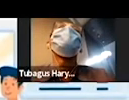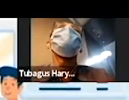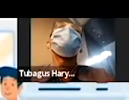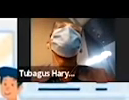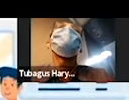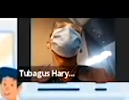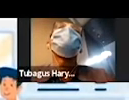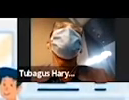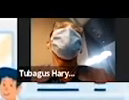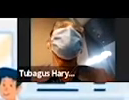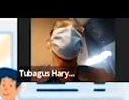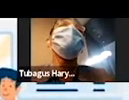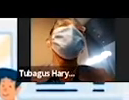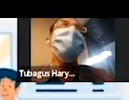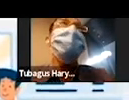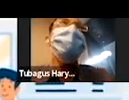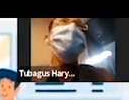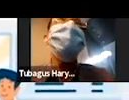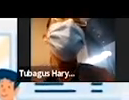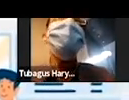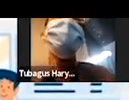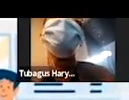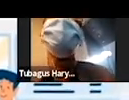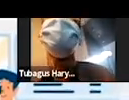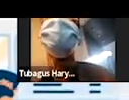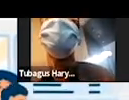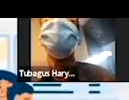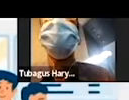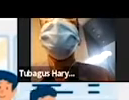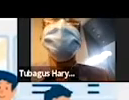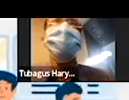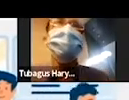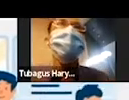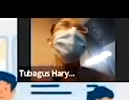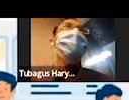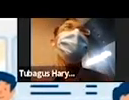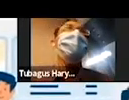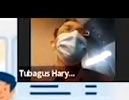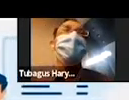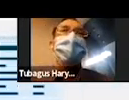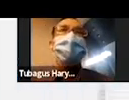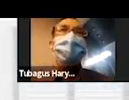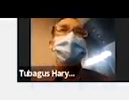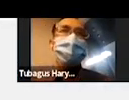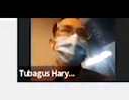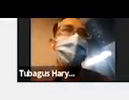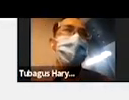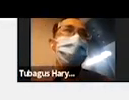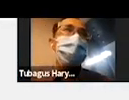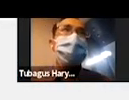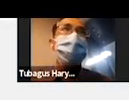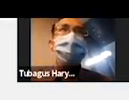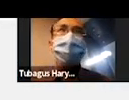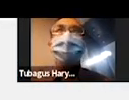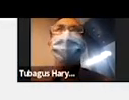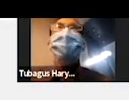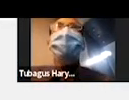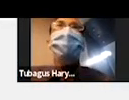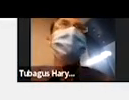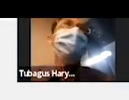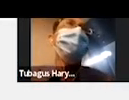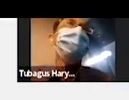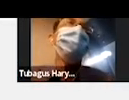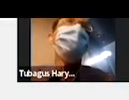Services market Angry influence of crushing station however some times